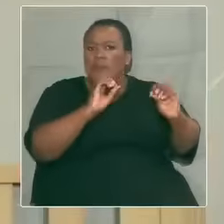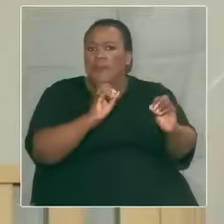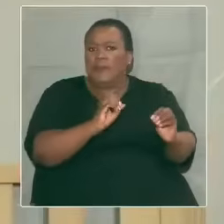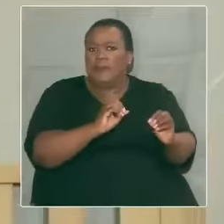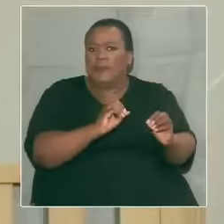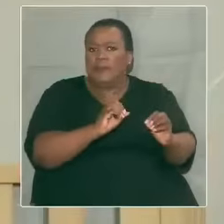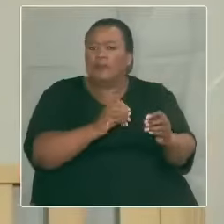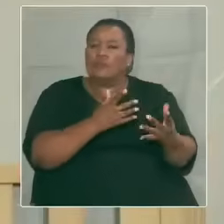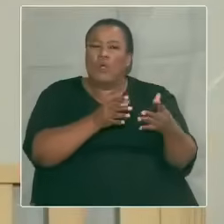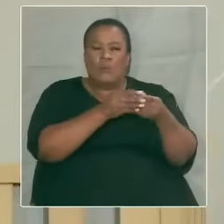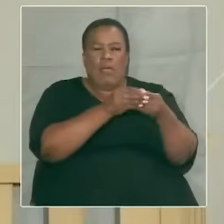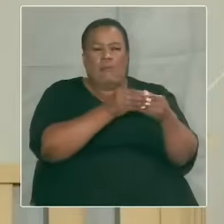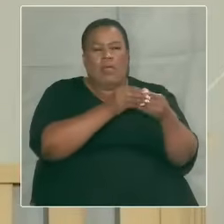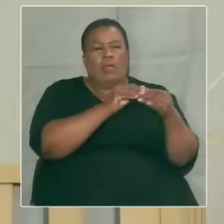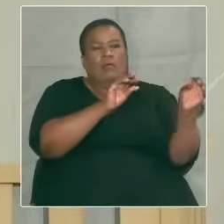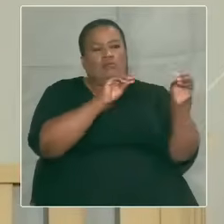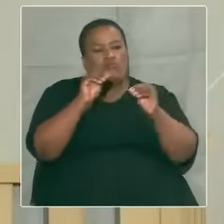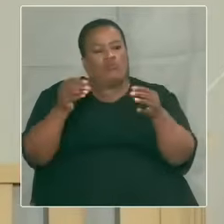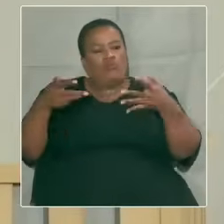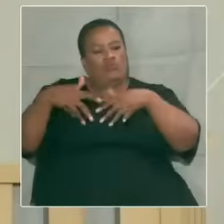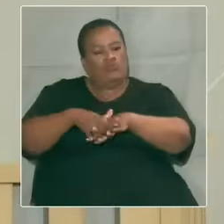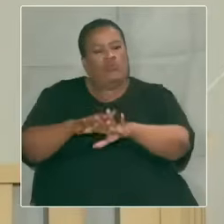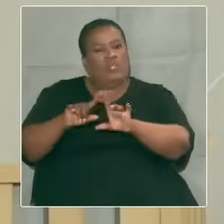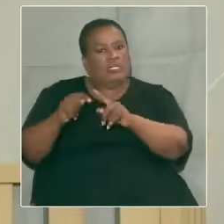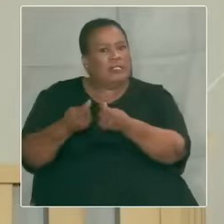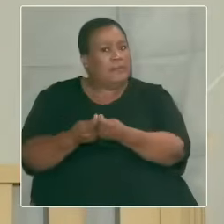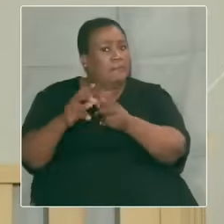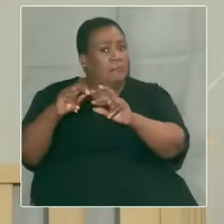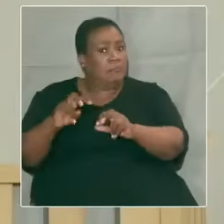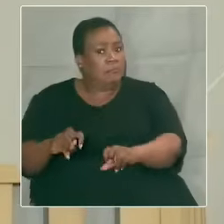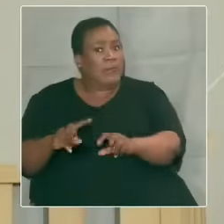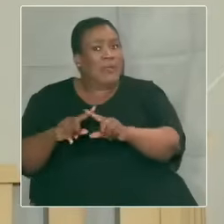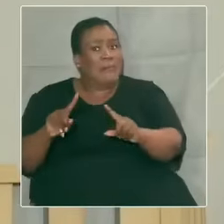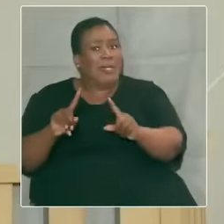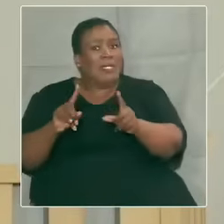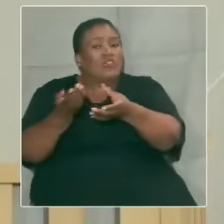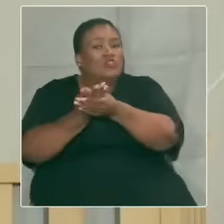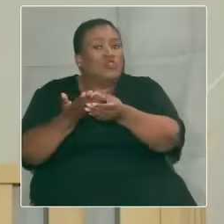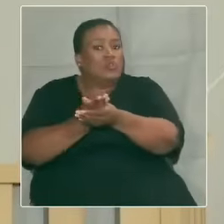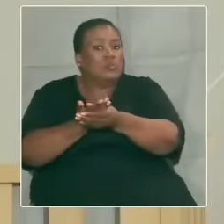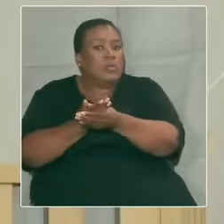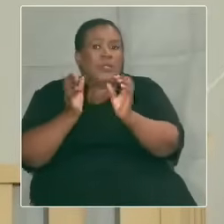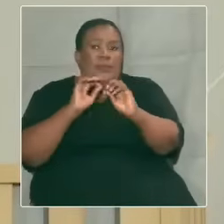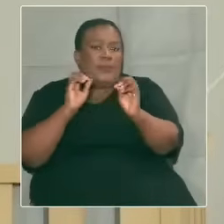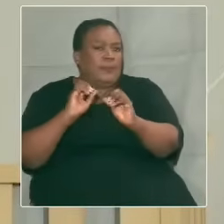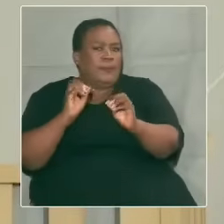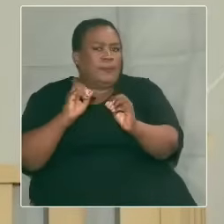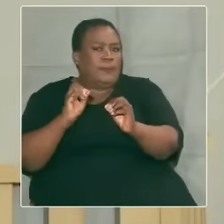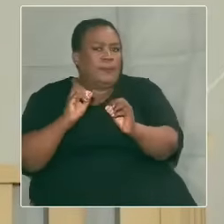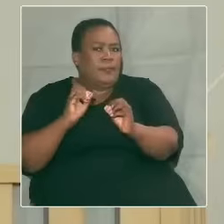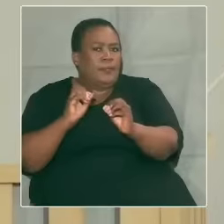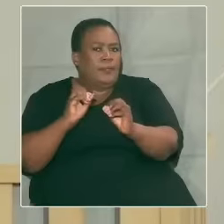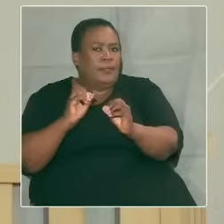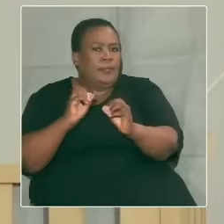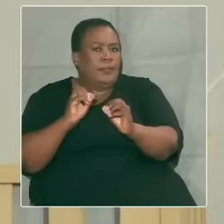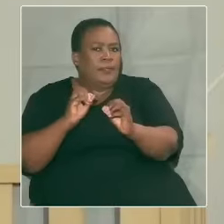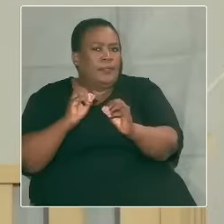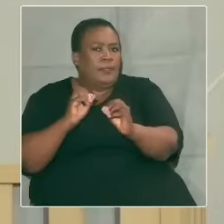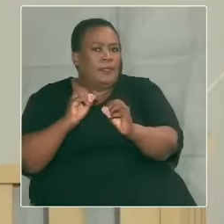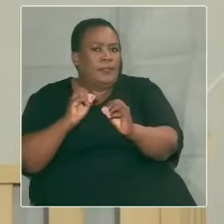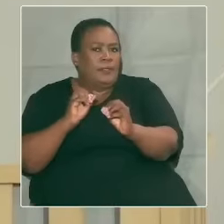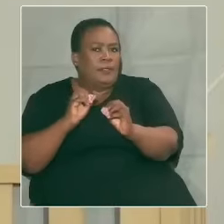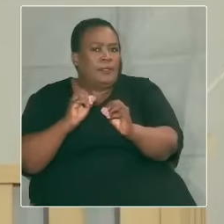the Gauteng investigation team without the PKTT dockets being transferred.